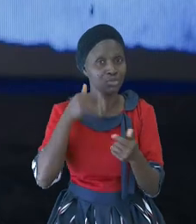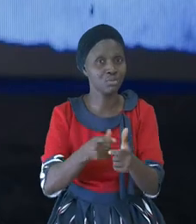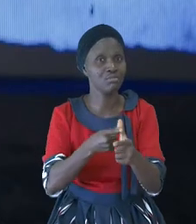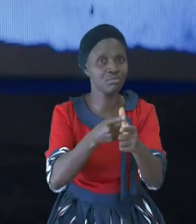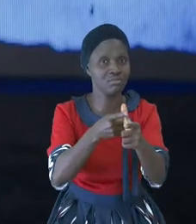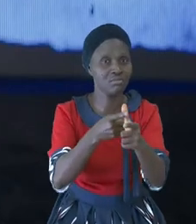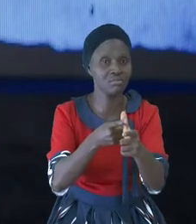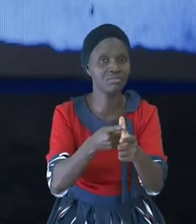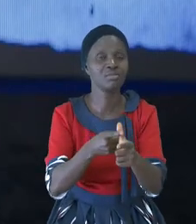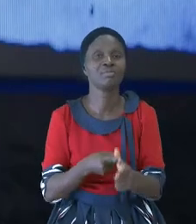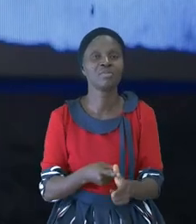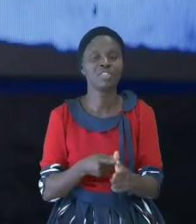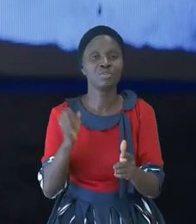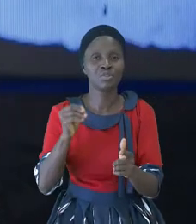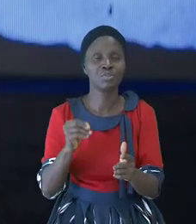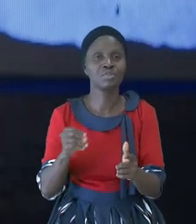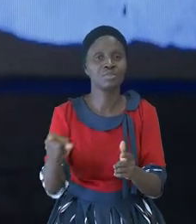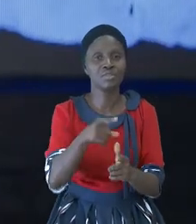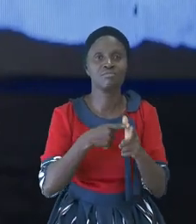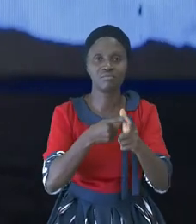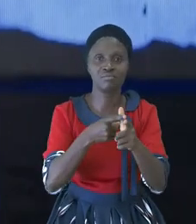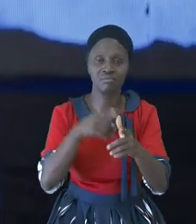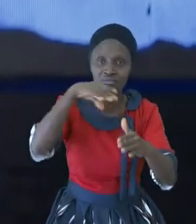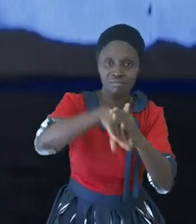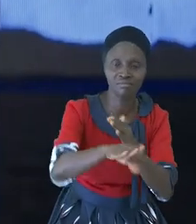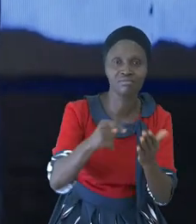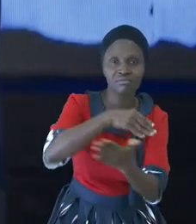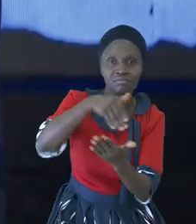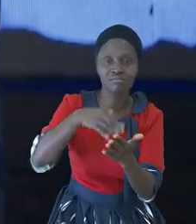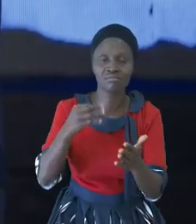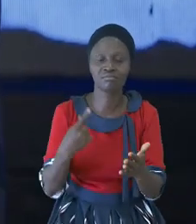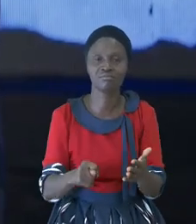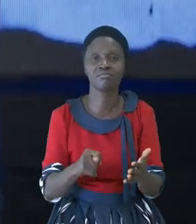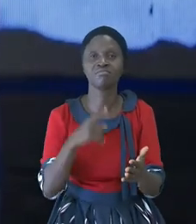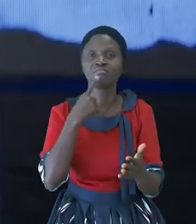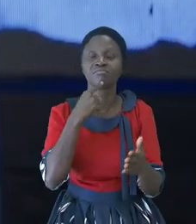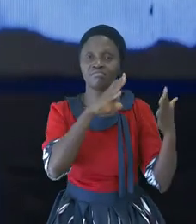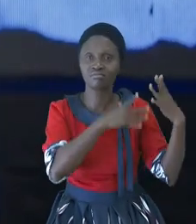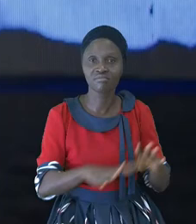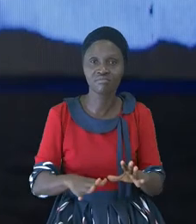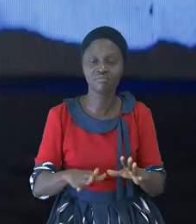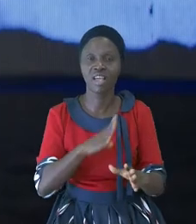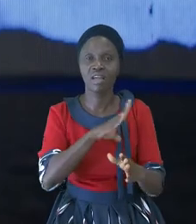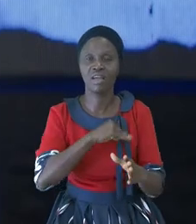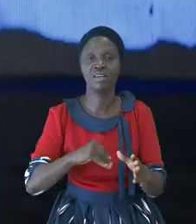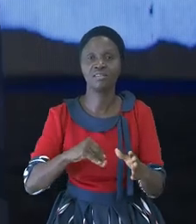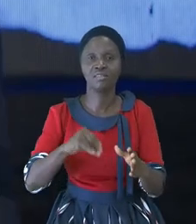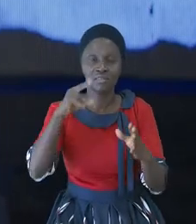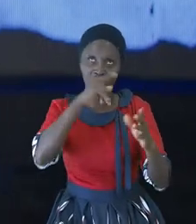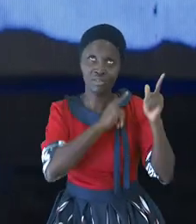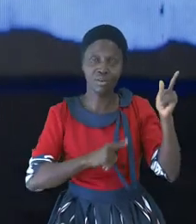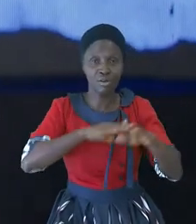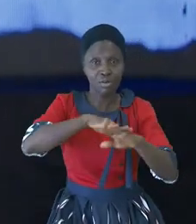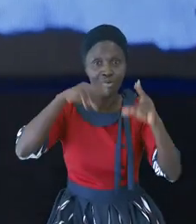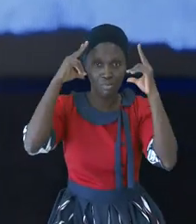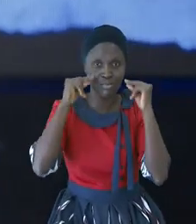the middle of the sea, God said, Moses, what's that in your hand again? It's the rod of God. The rod